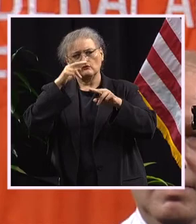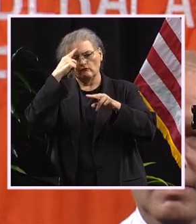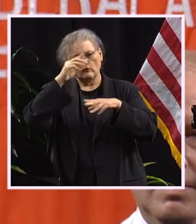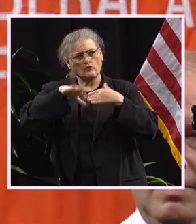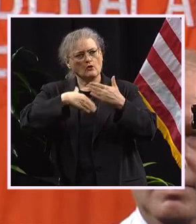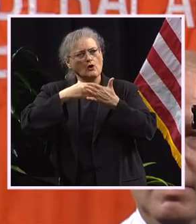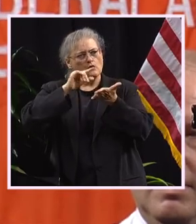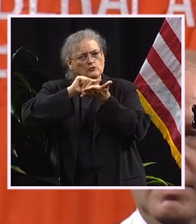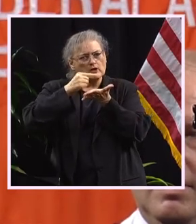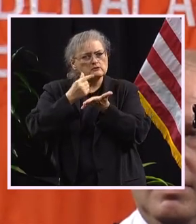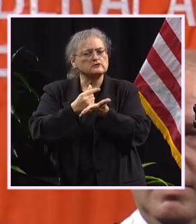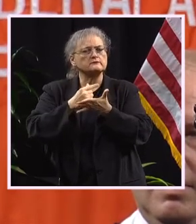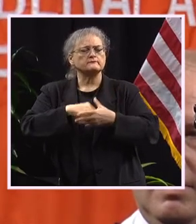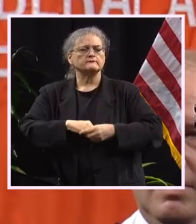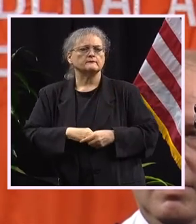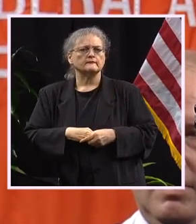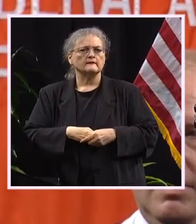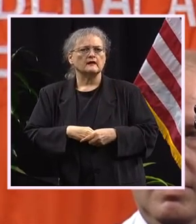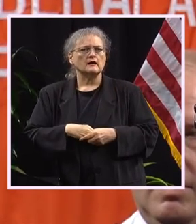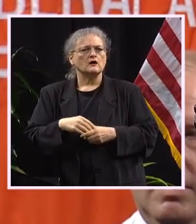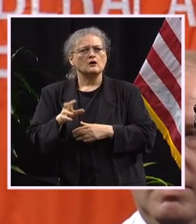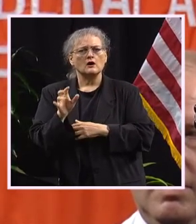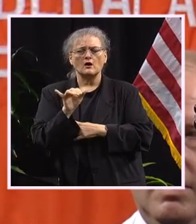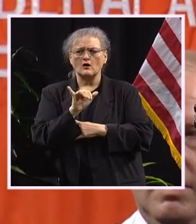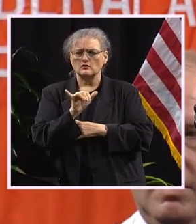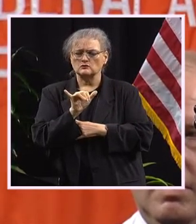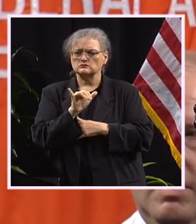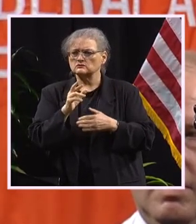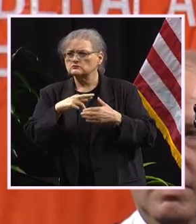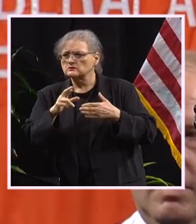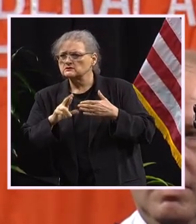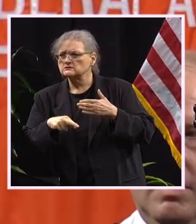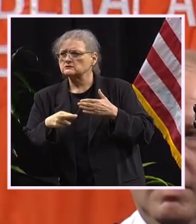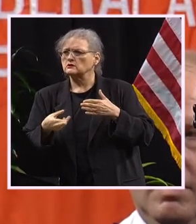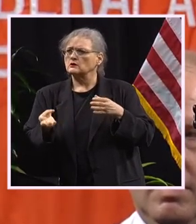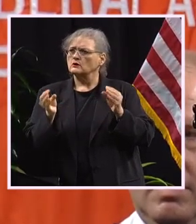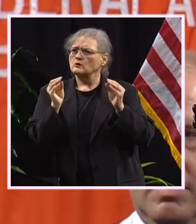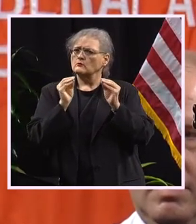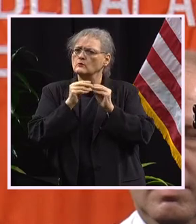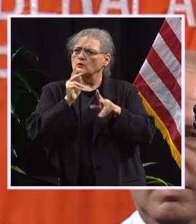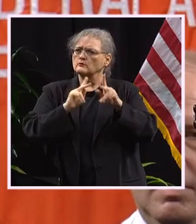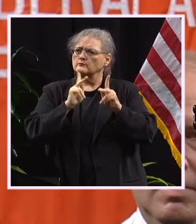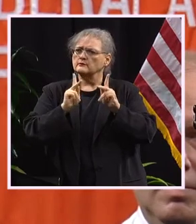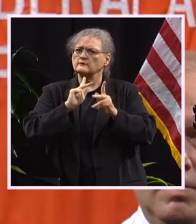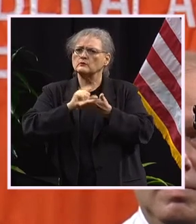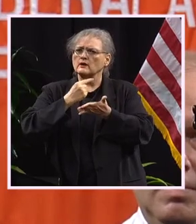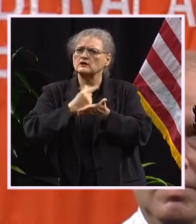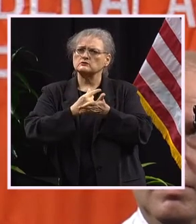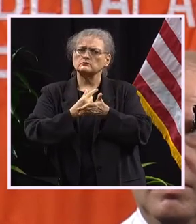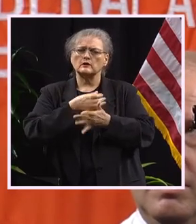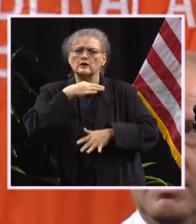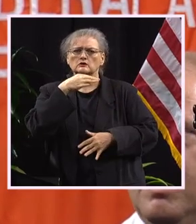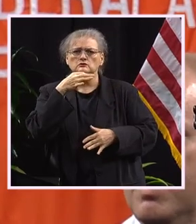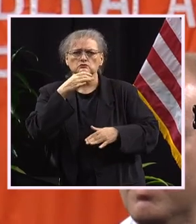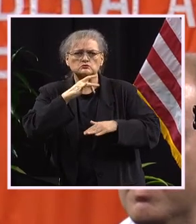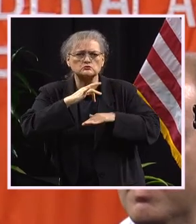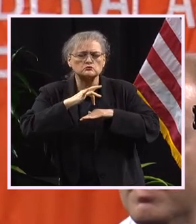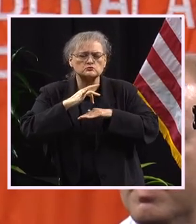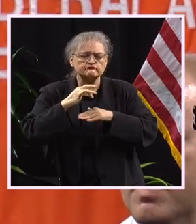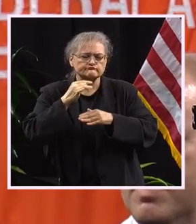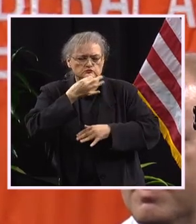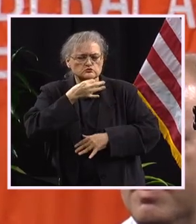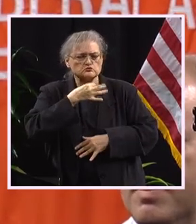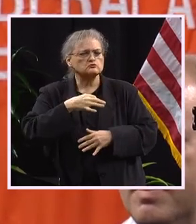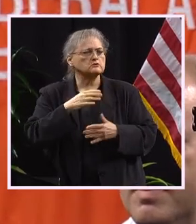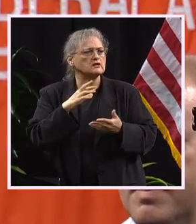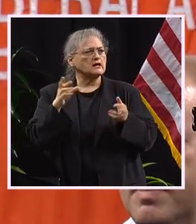four-month reduction in average time to degree, resulting in more Roadrunners graduating sooner, well-prepared for their bold futures. Please